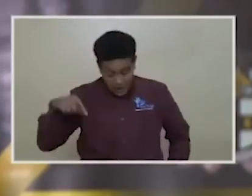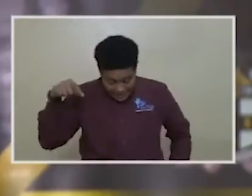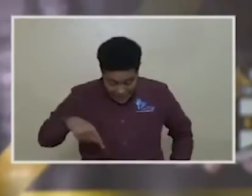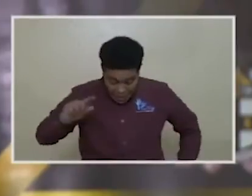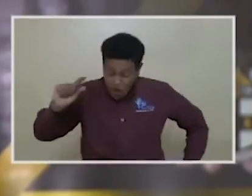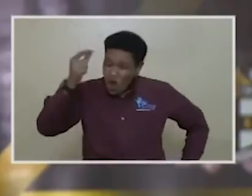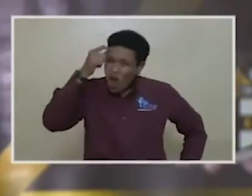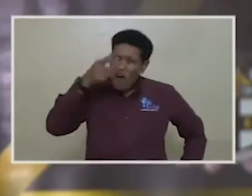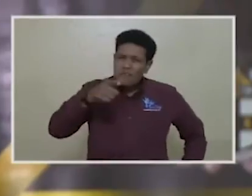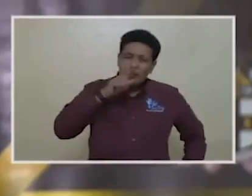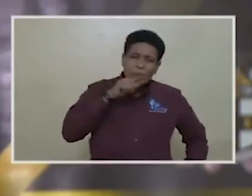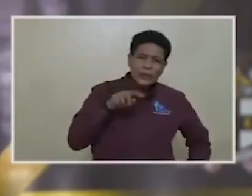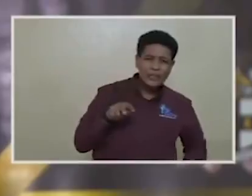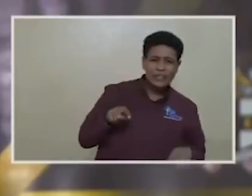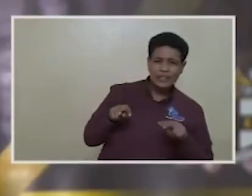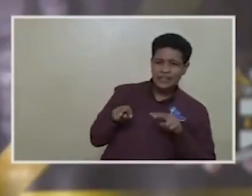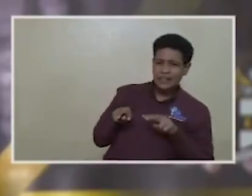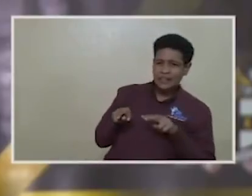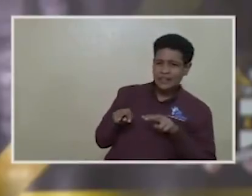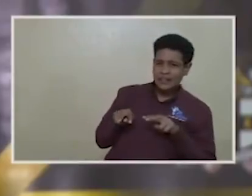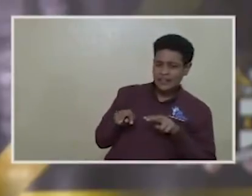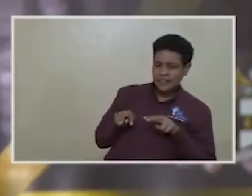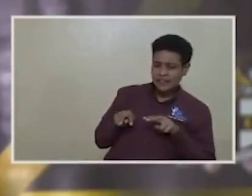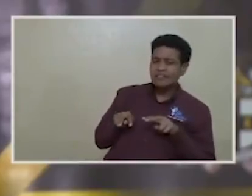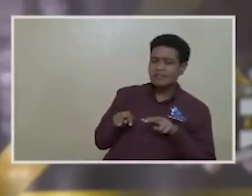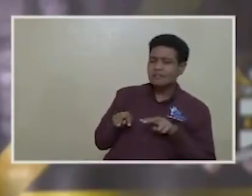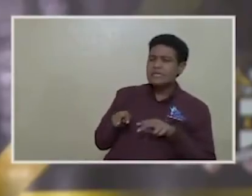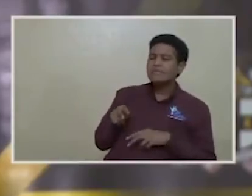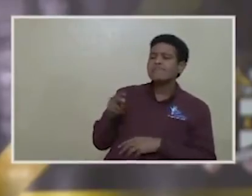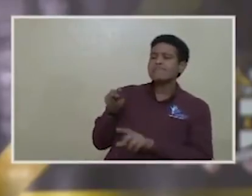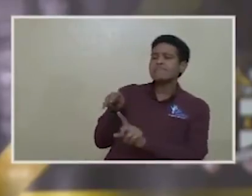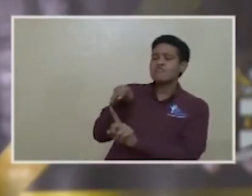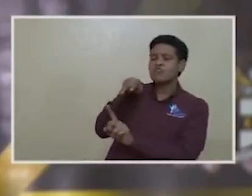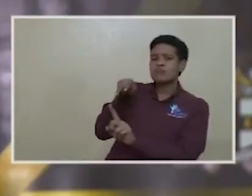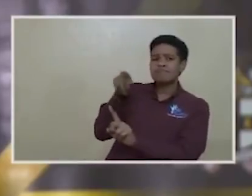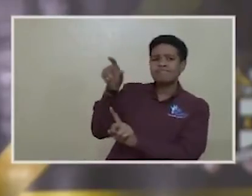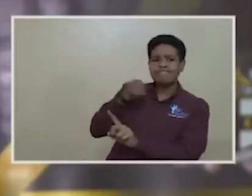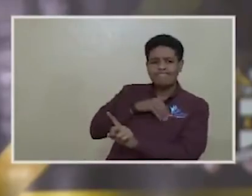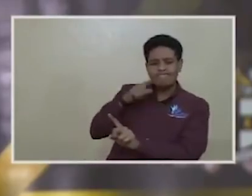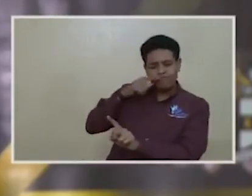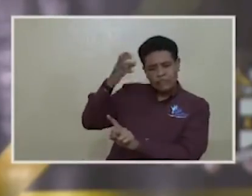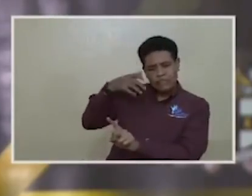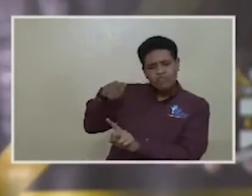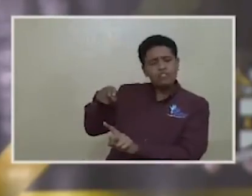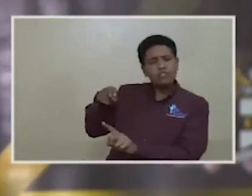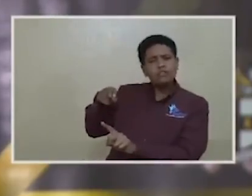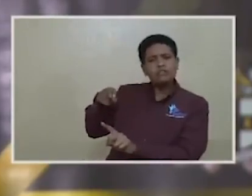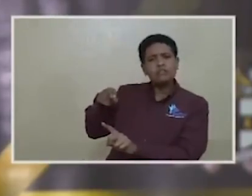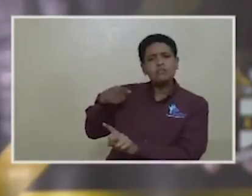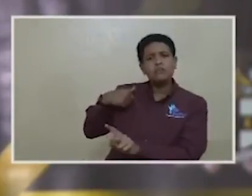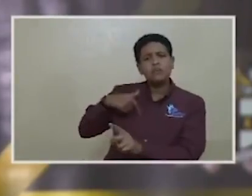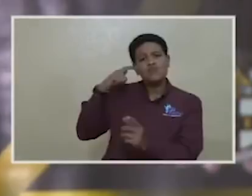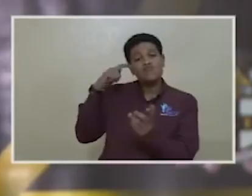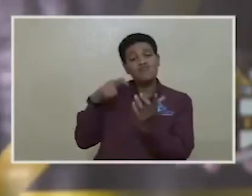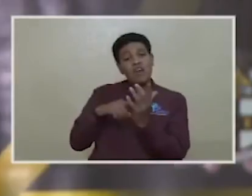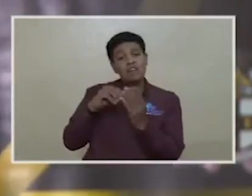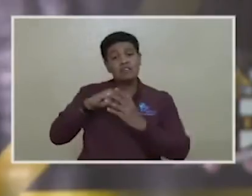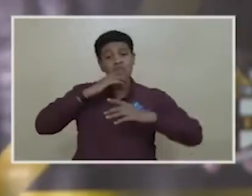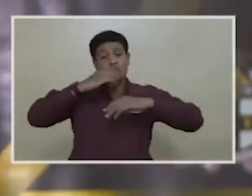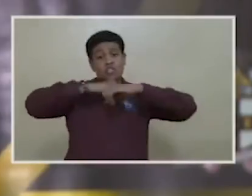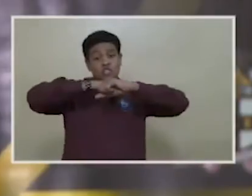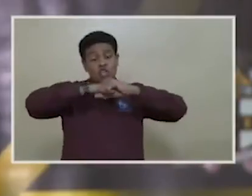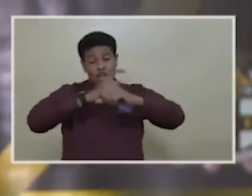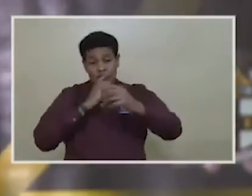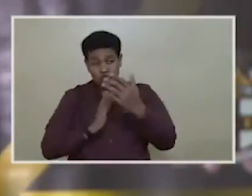This government takes that point of view seriously. We recognize it in securing